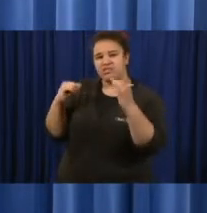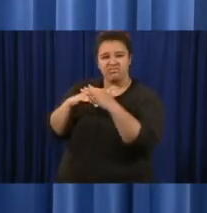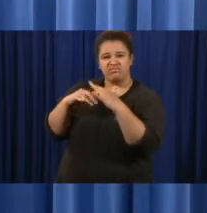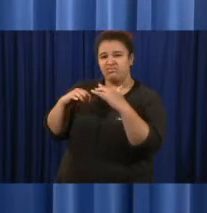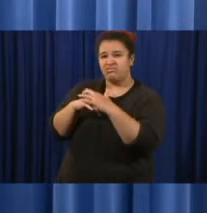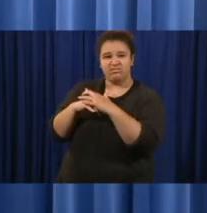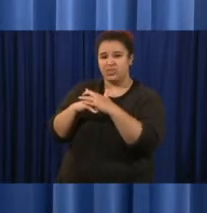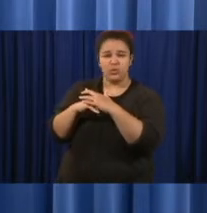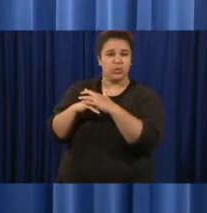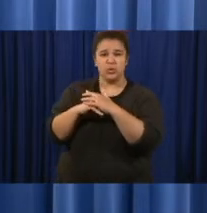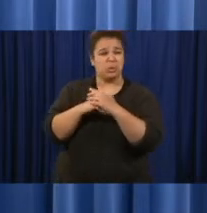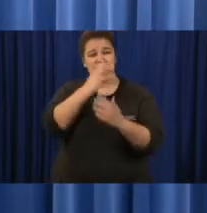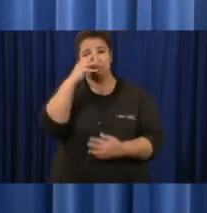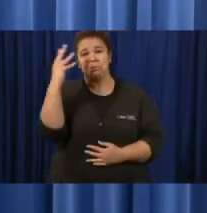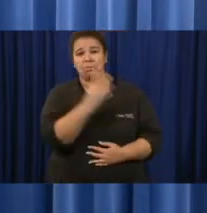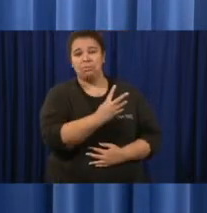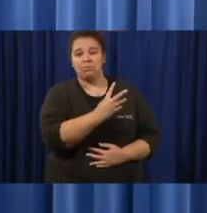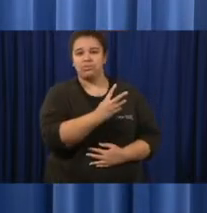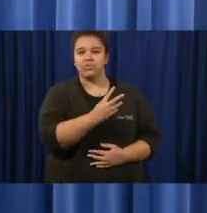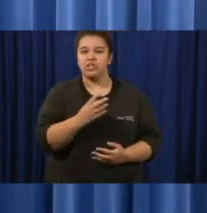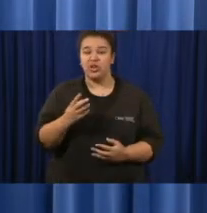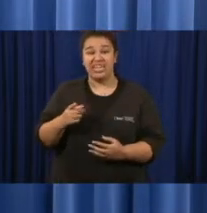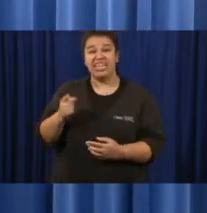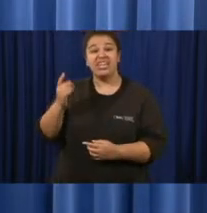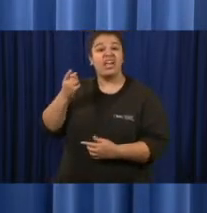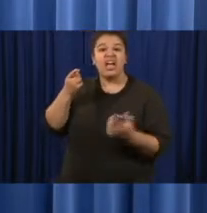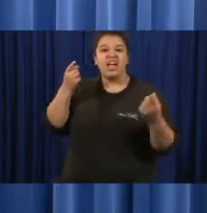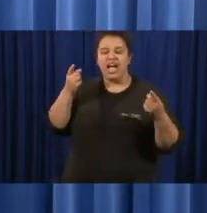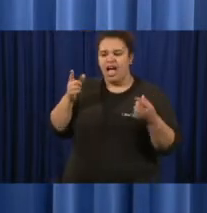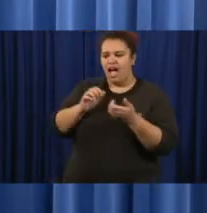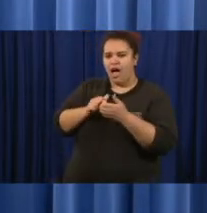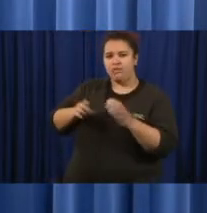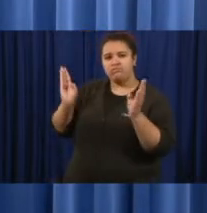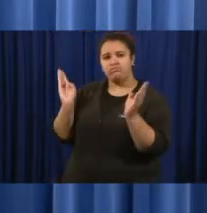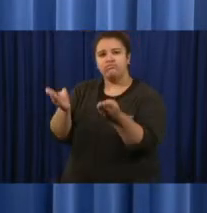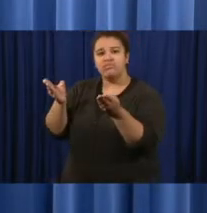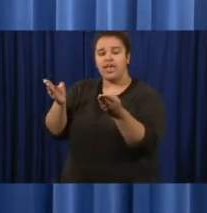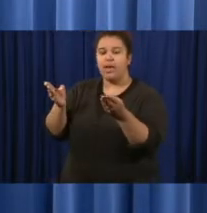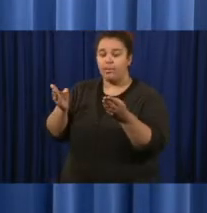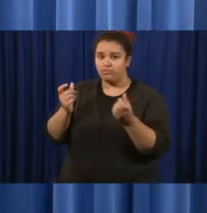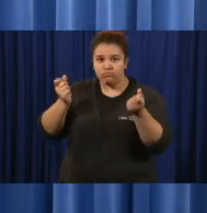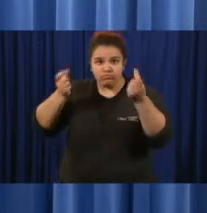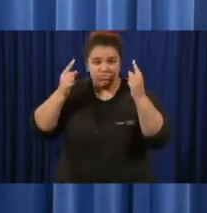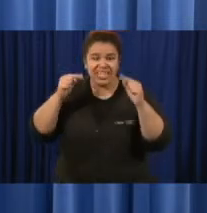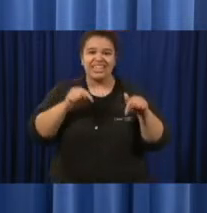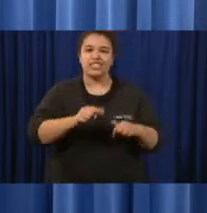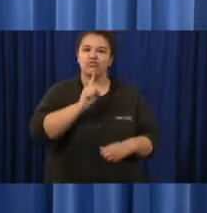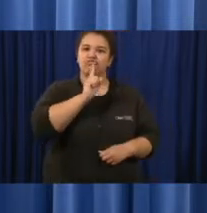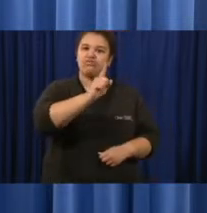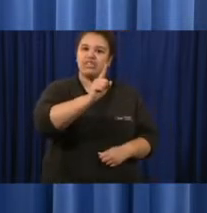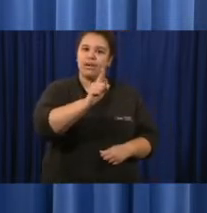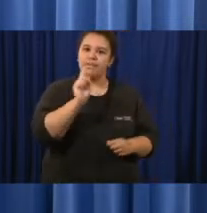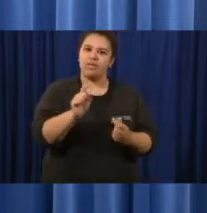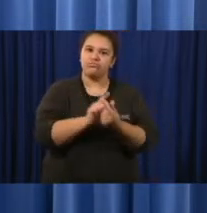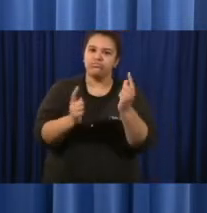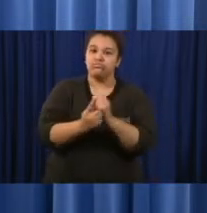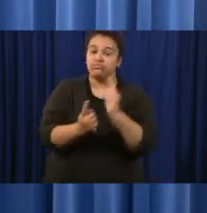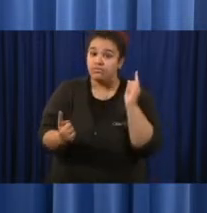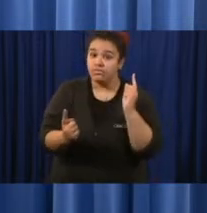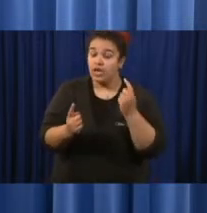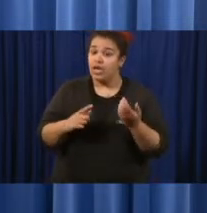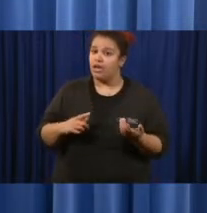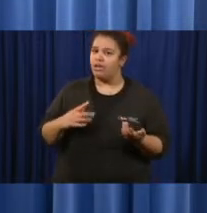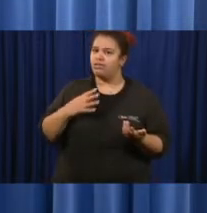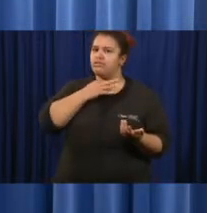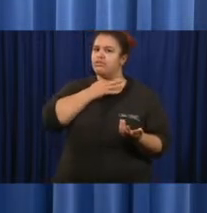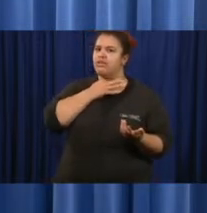real, that this is serious, is there a way to persuade them? And secondly, could you cite them individually? Would they be?